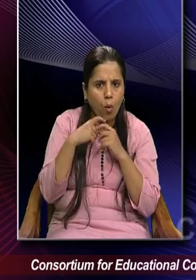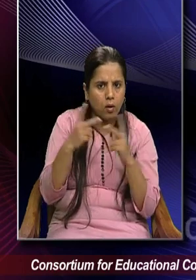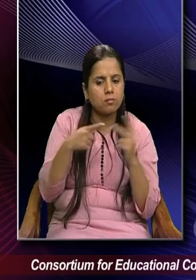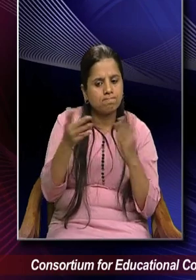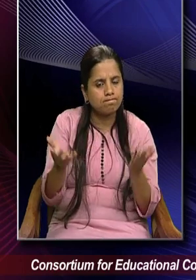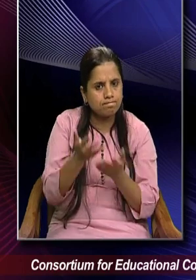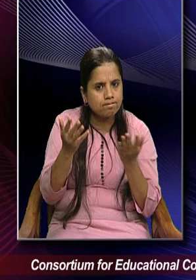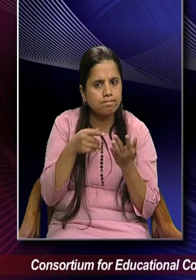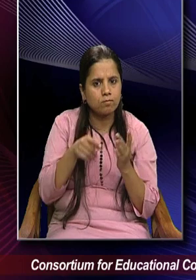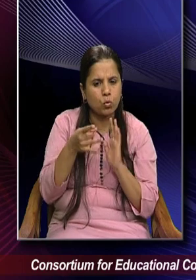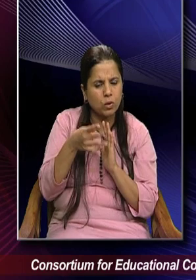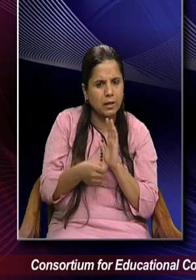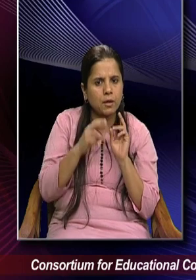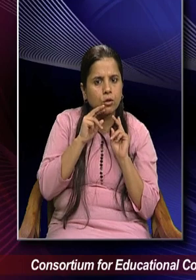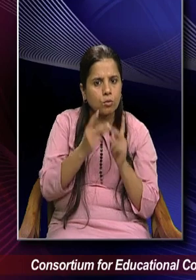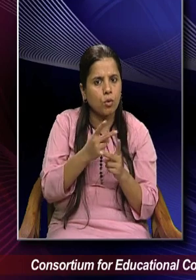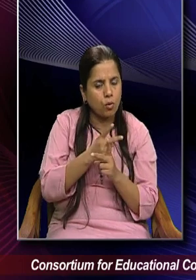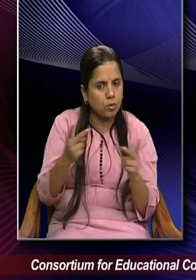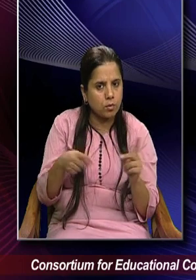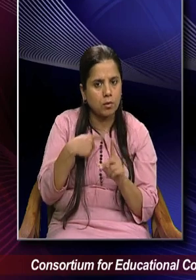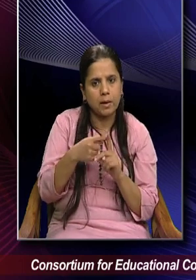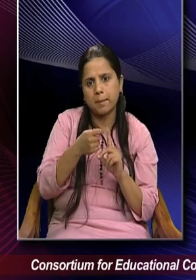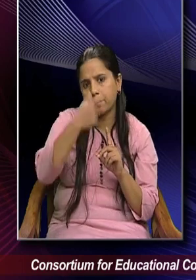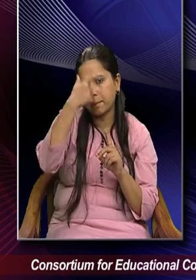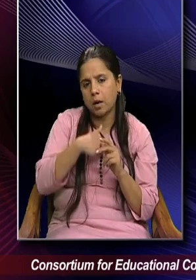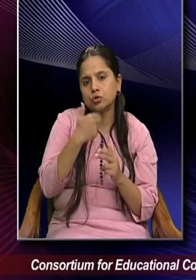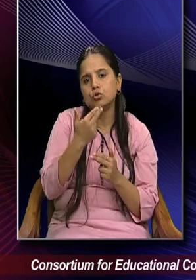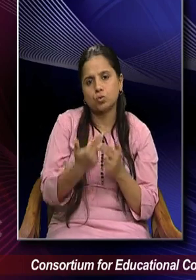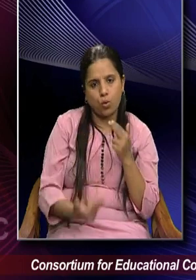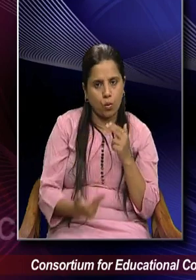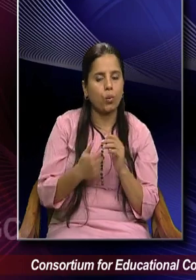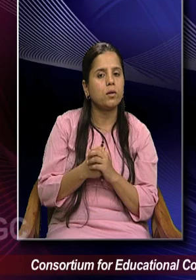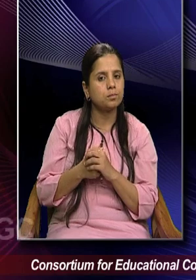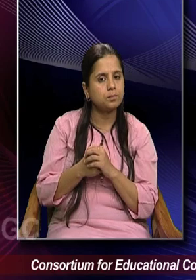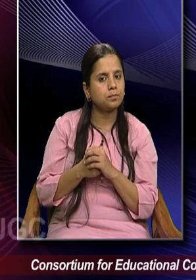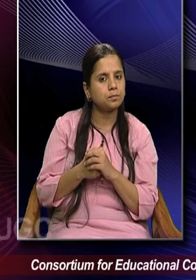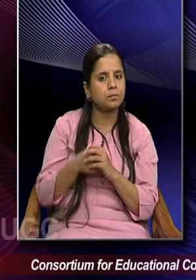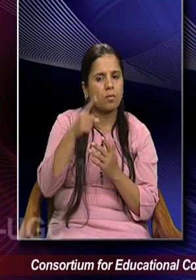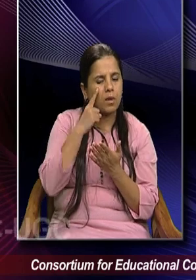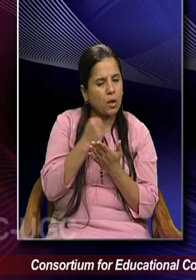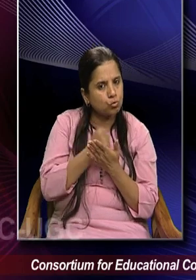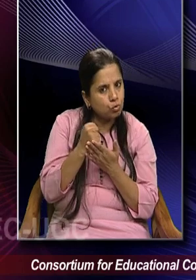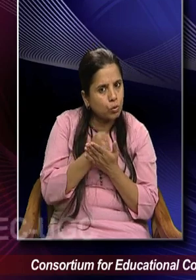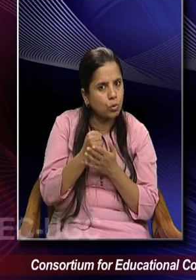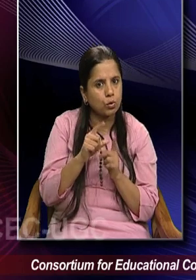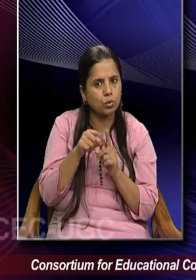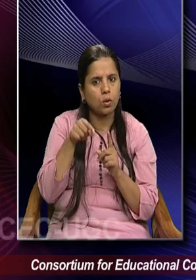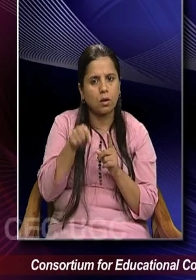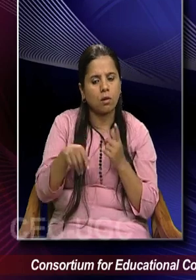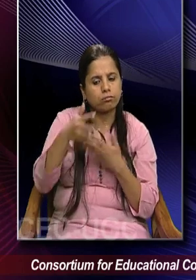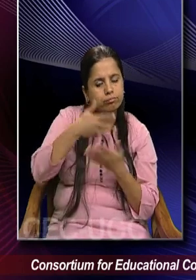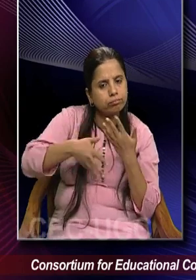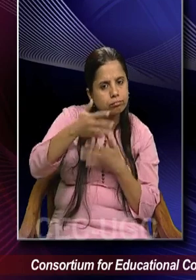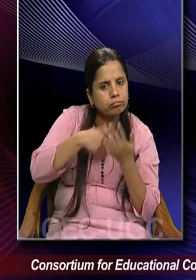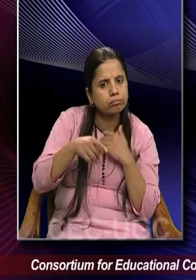encourage detailed responses and personal narratives, and try to